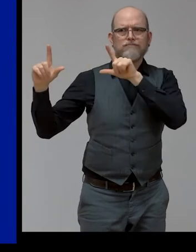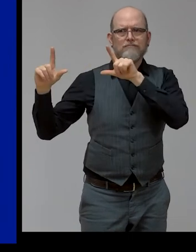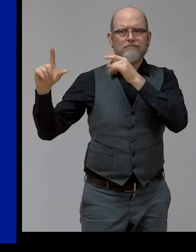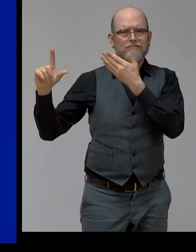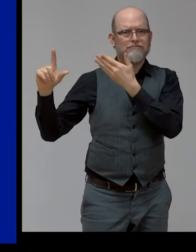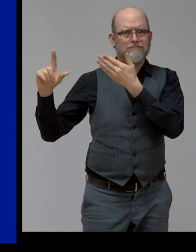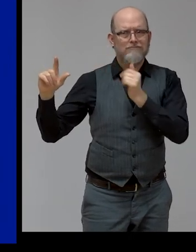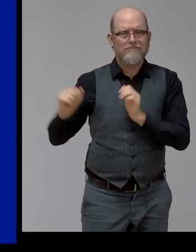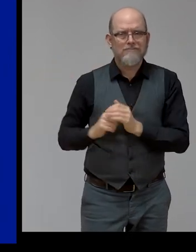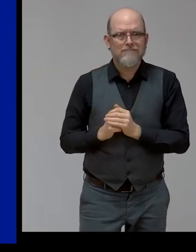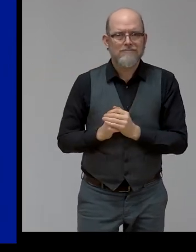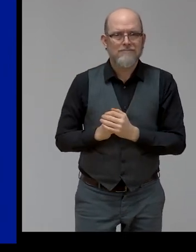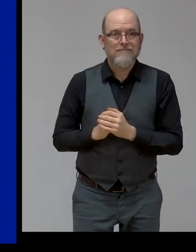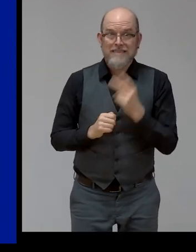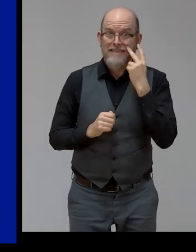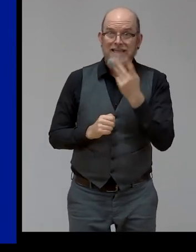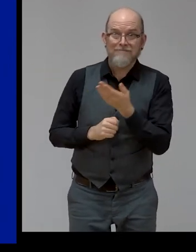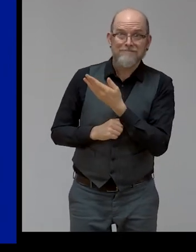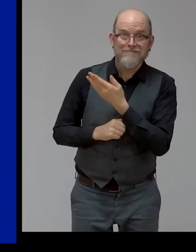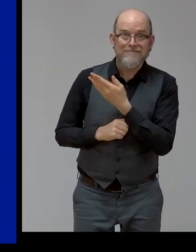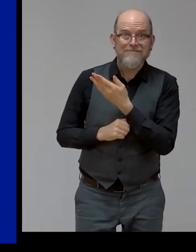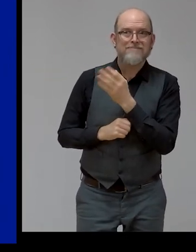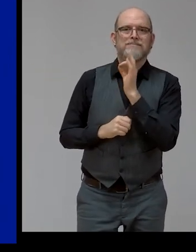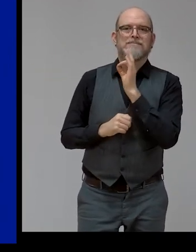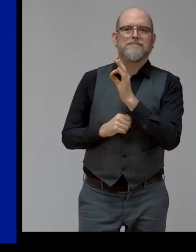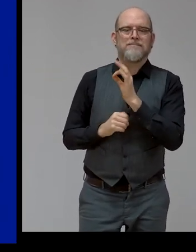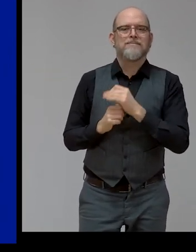You can see it, right? Yes, we can. Okay.